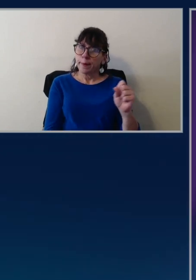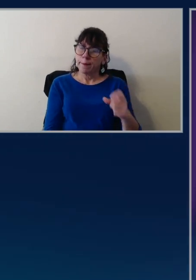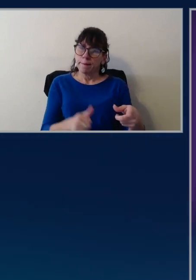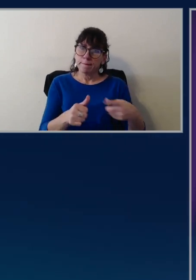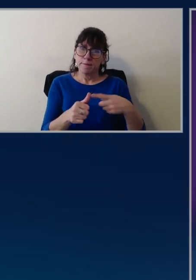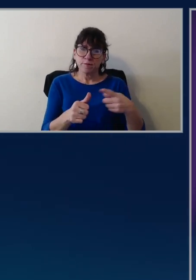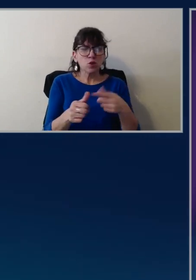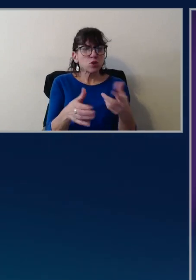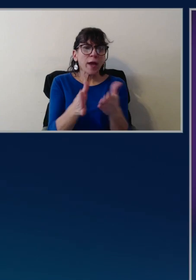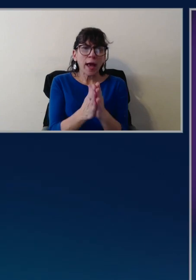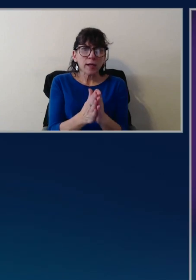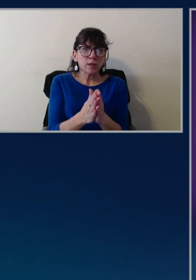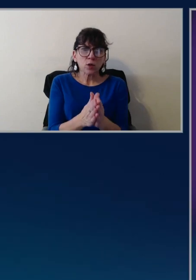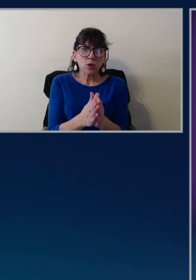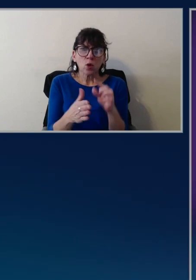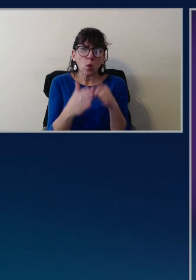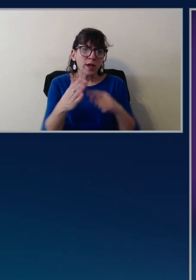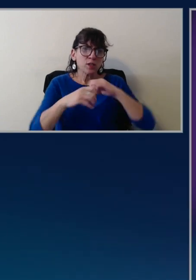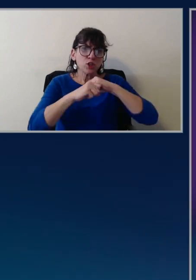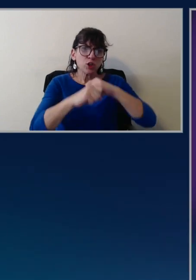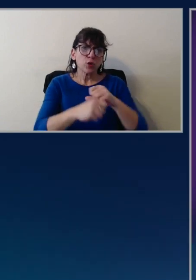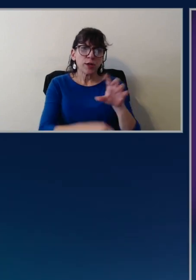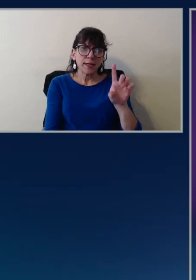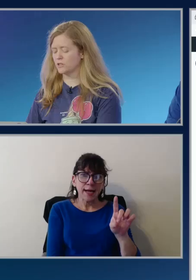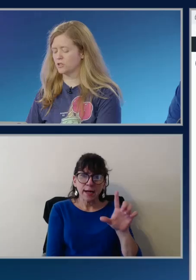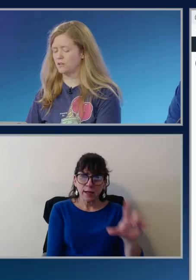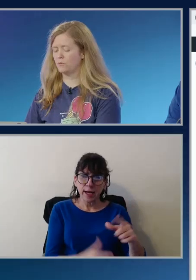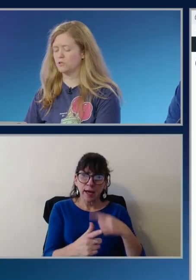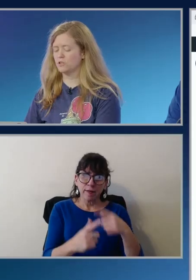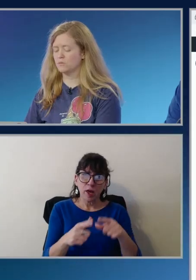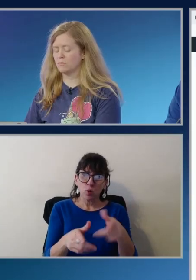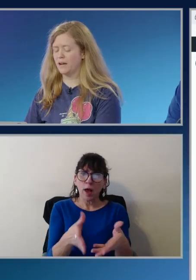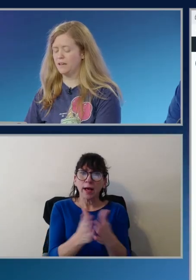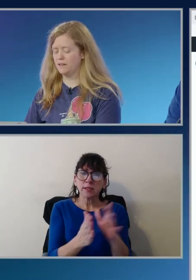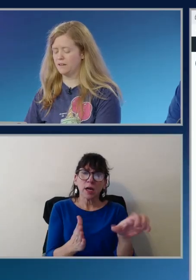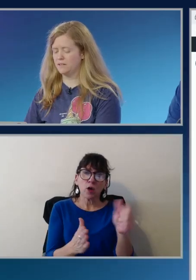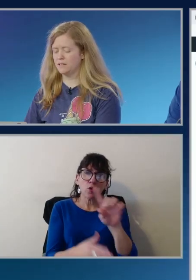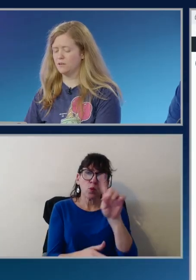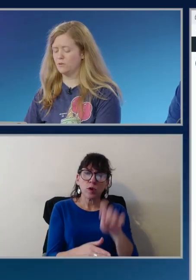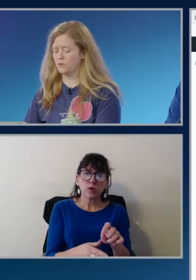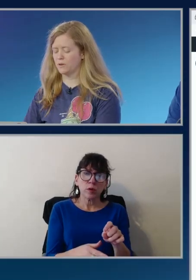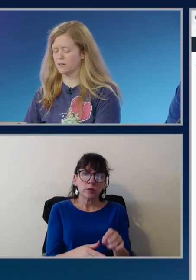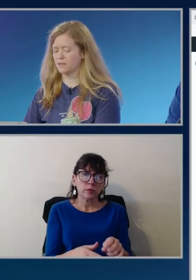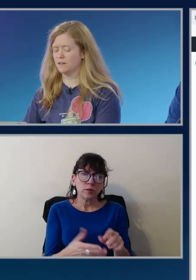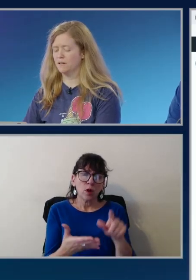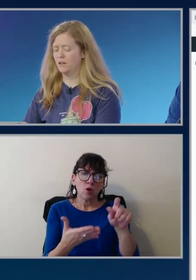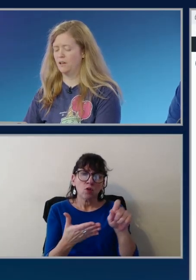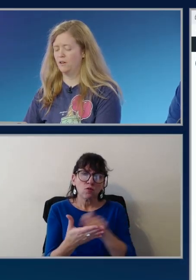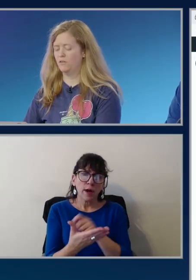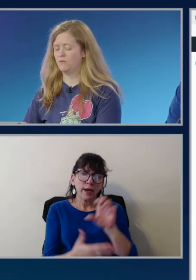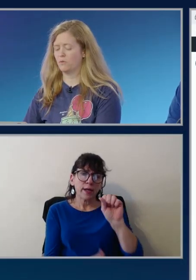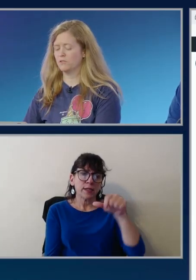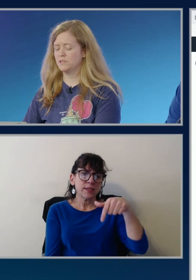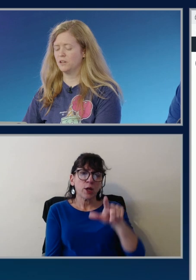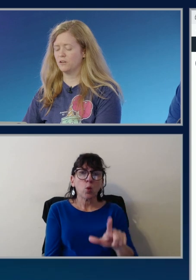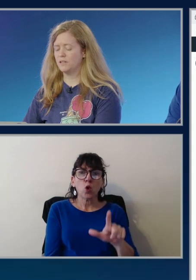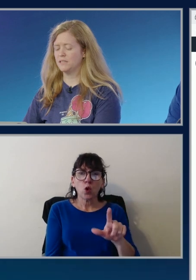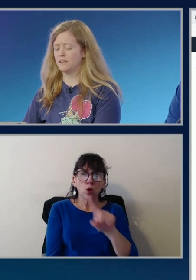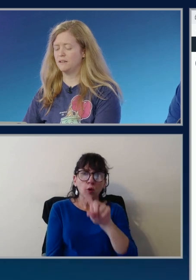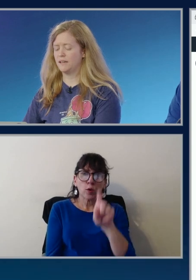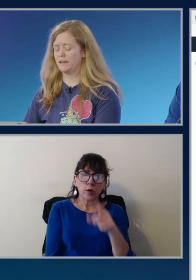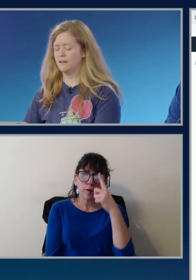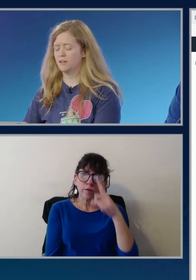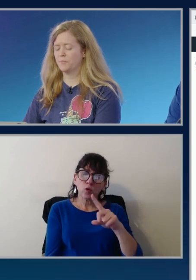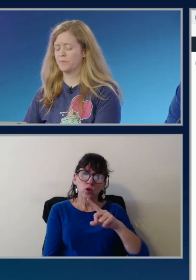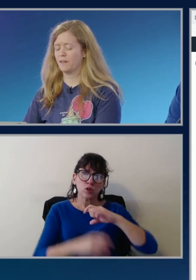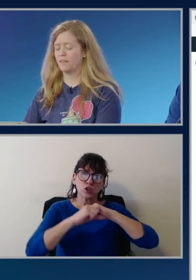ask it, what is the security data lake? Okay. And then we'll ask it another question, which is write a SQL query for a security